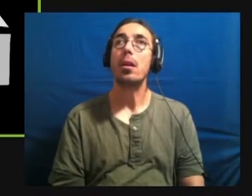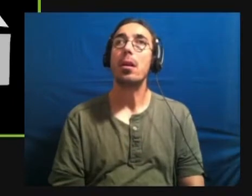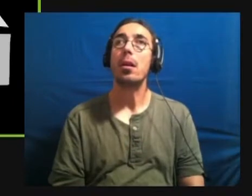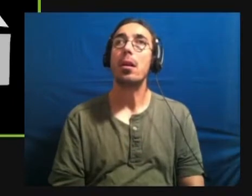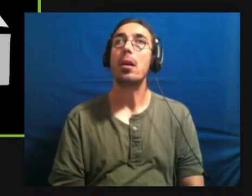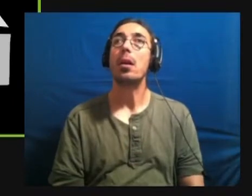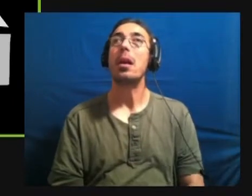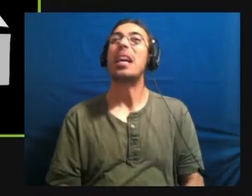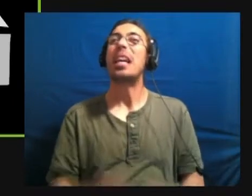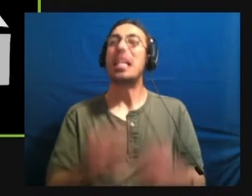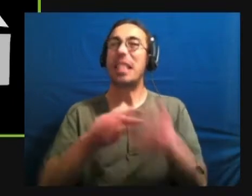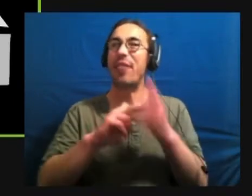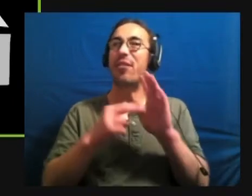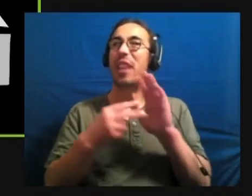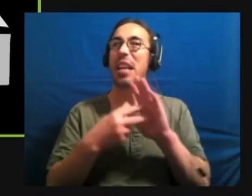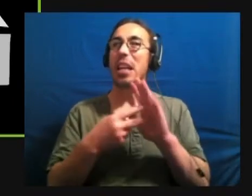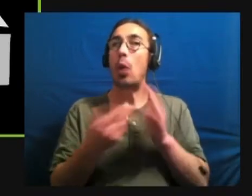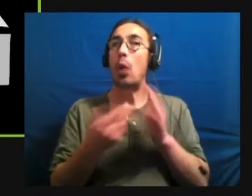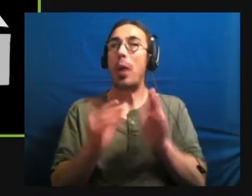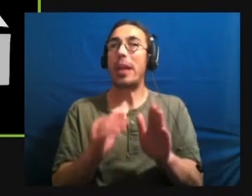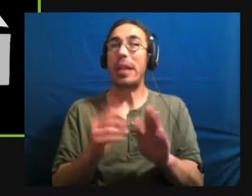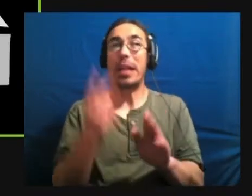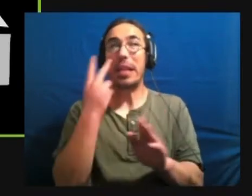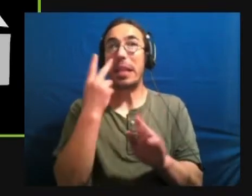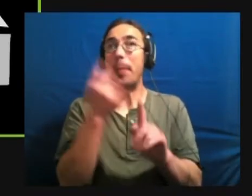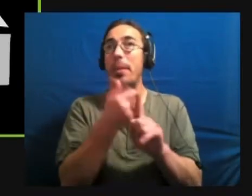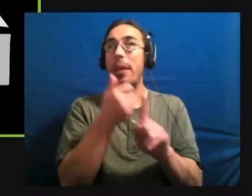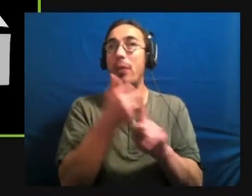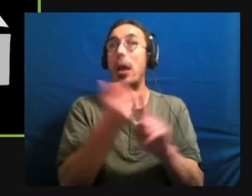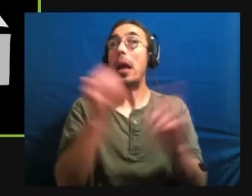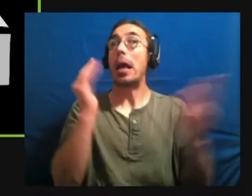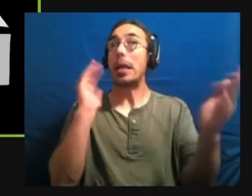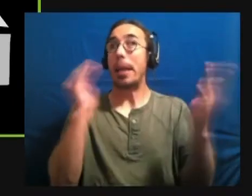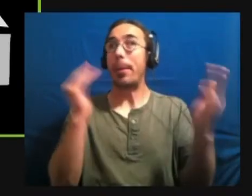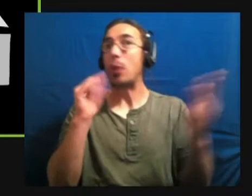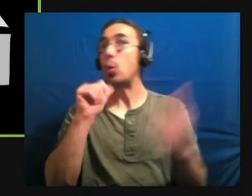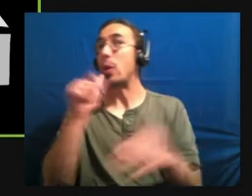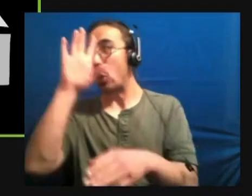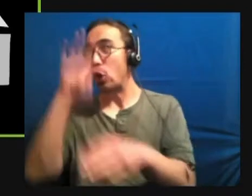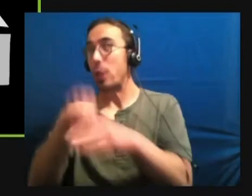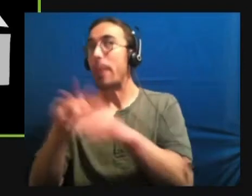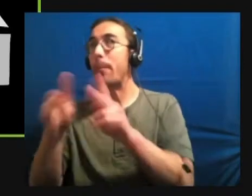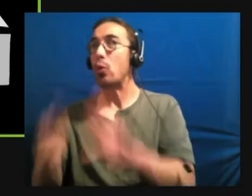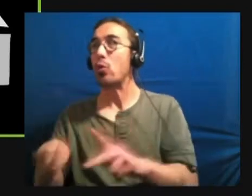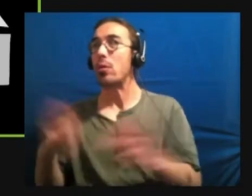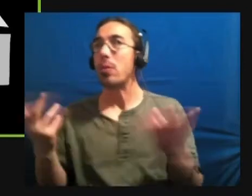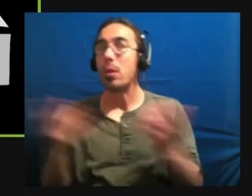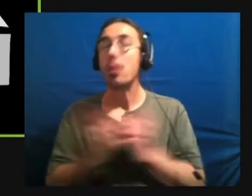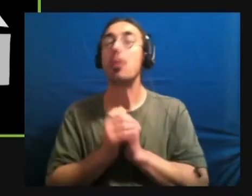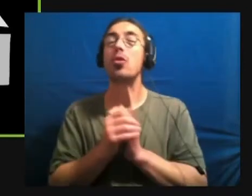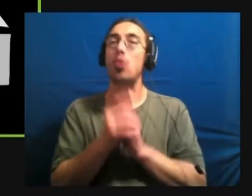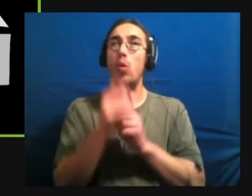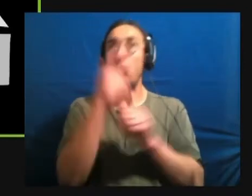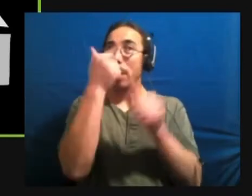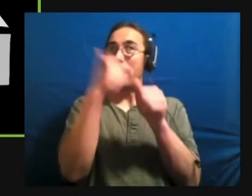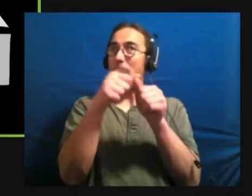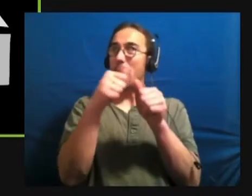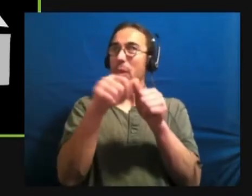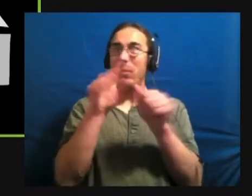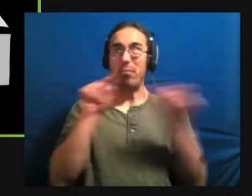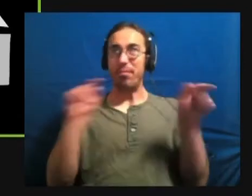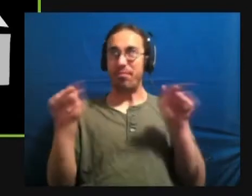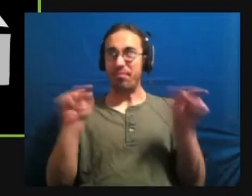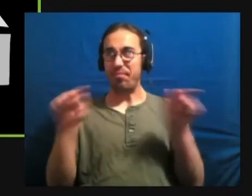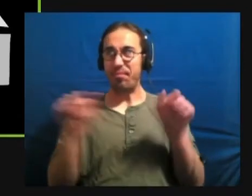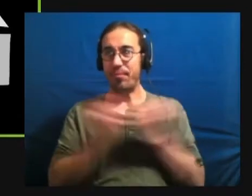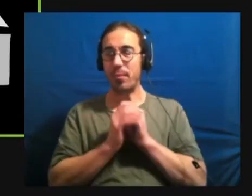defining in the way they see themselves compared to a non-autistic person. So keep that in mind.